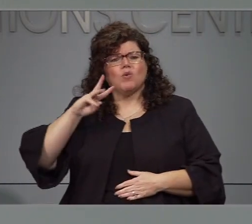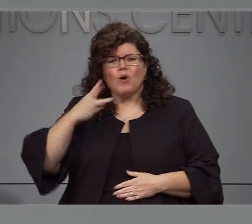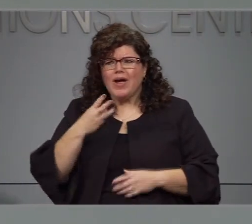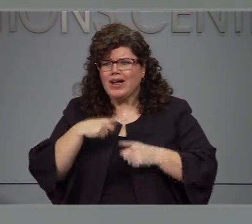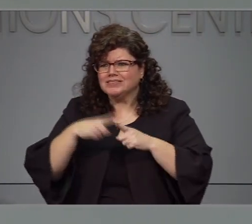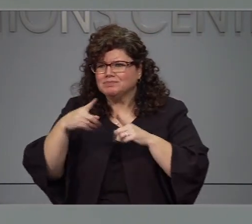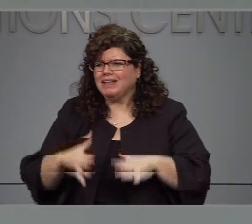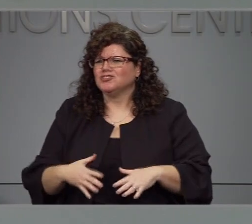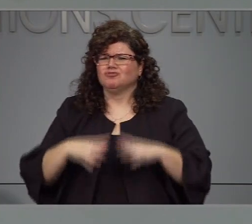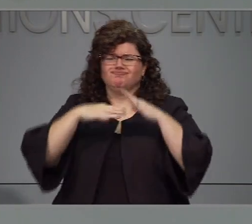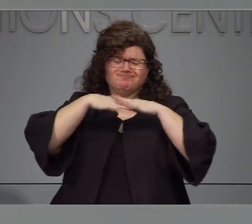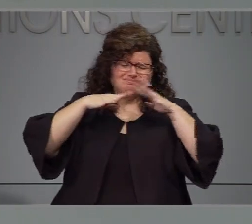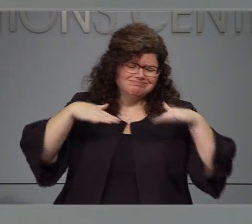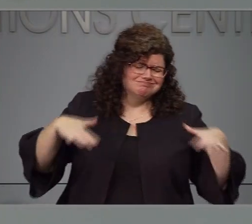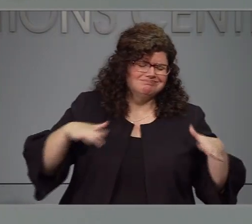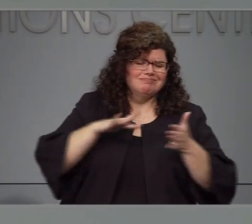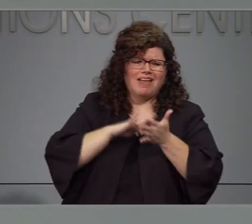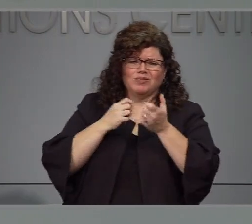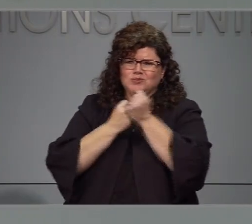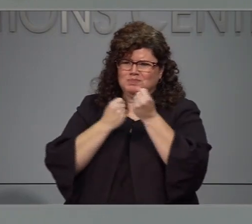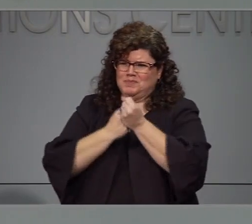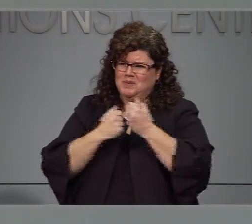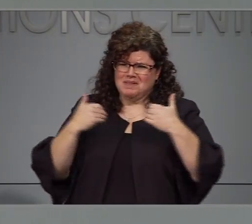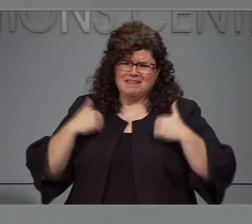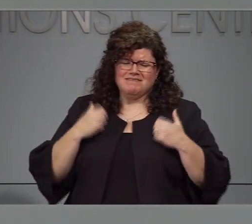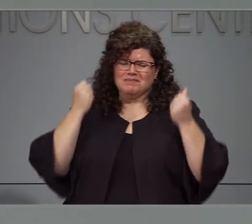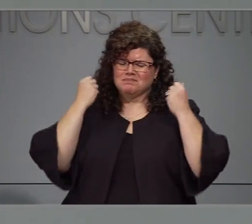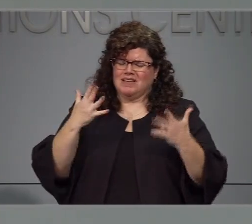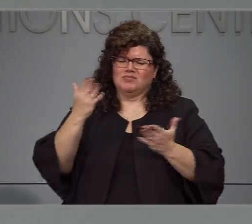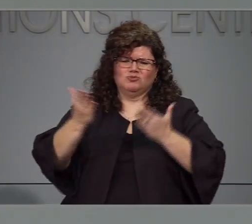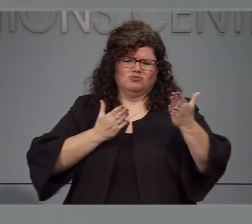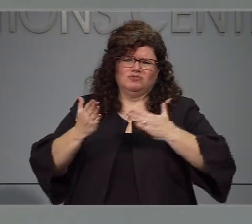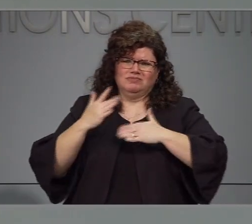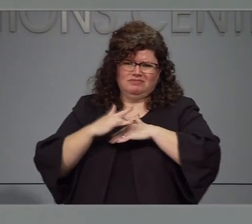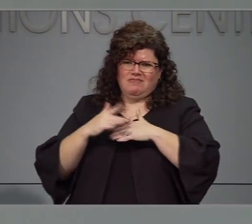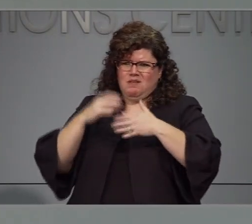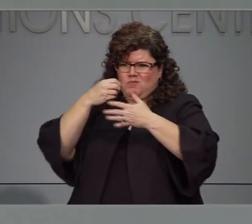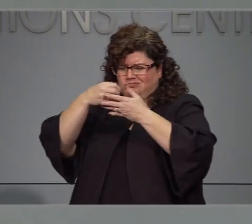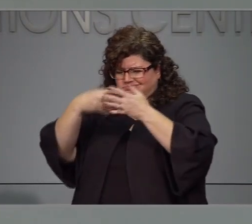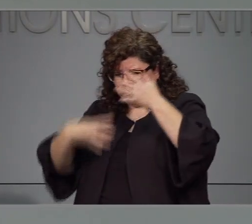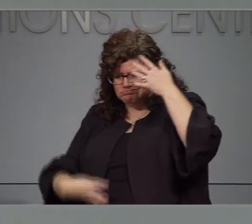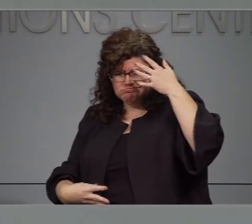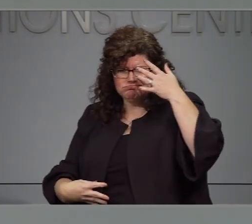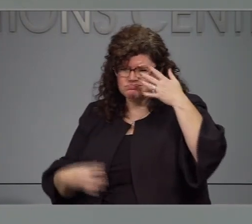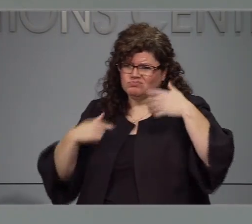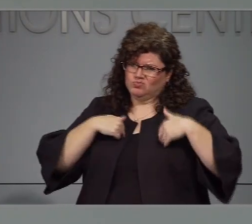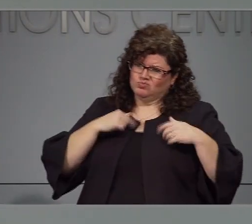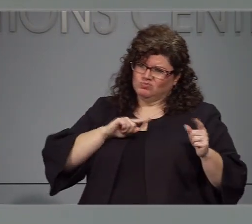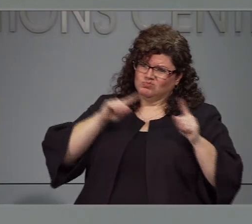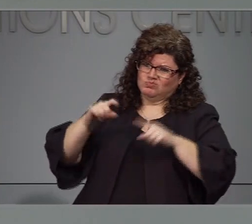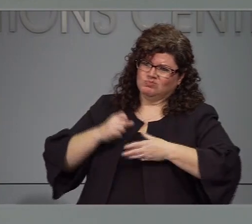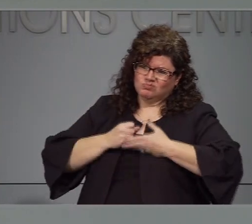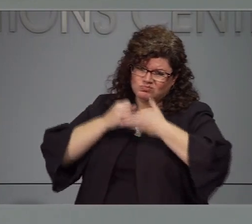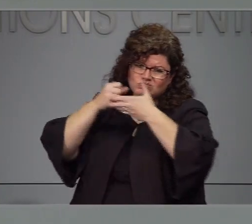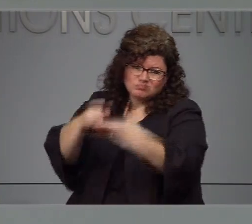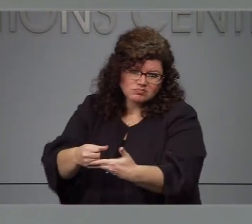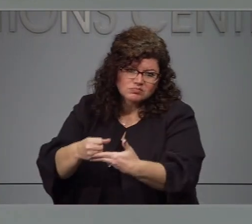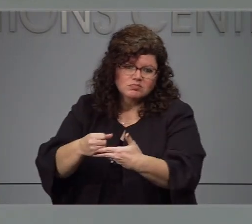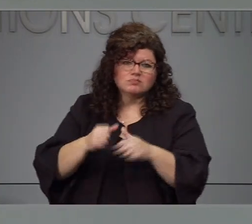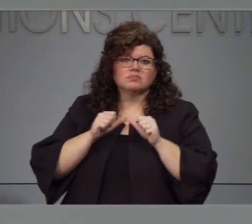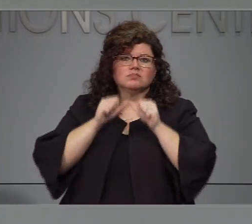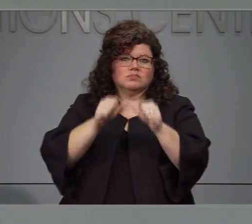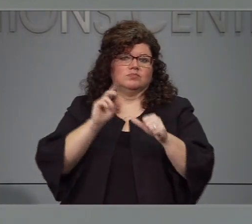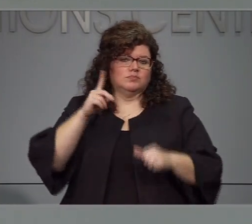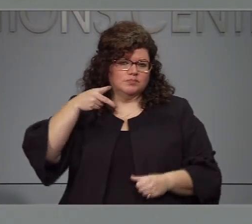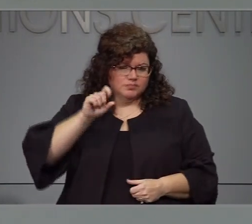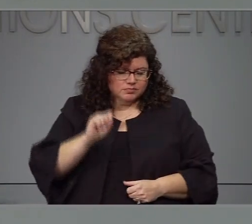operations, and medical support for those communities that will require that as part of the DPS enterprise. We